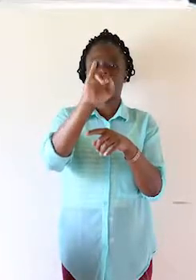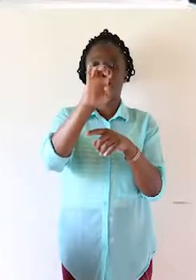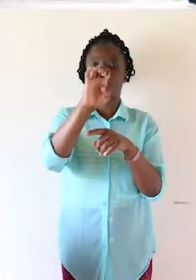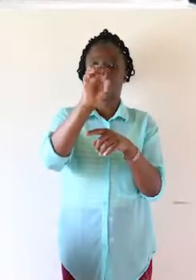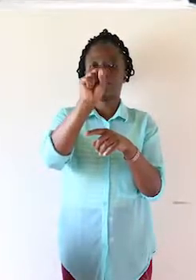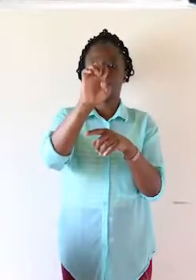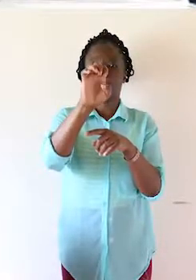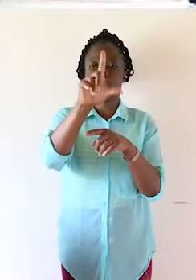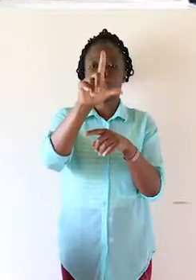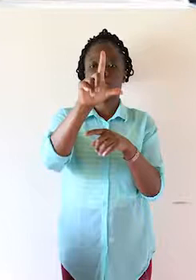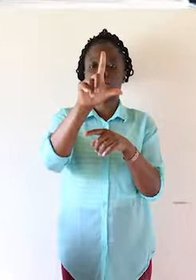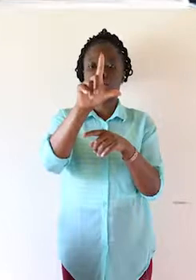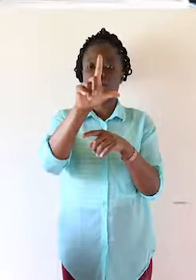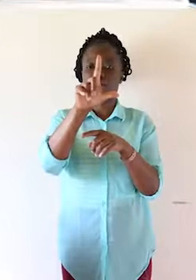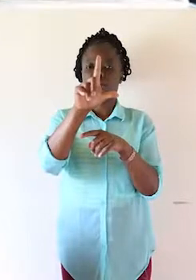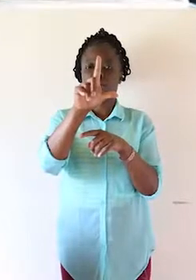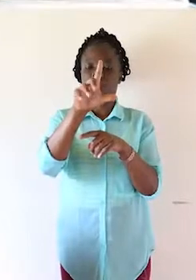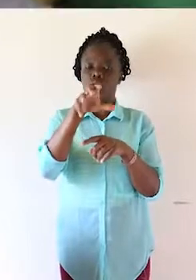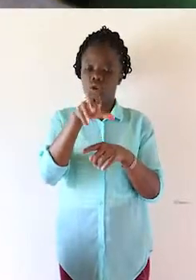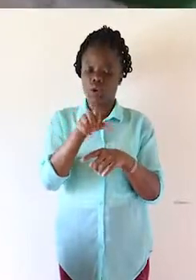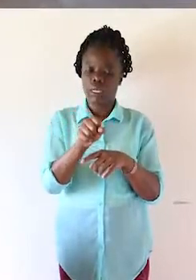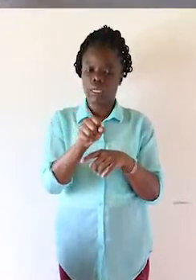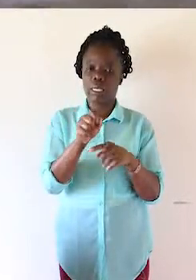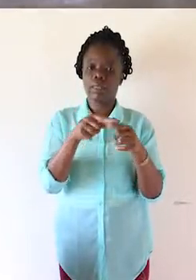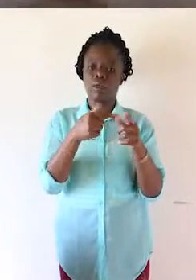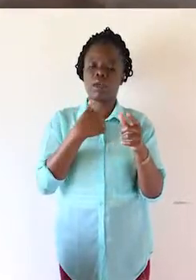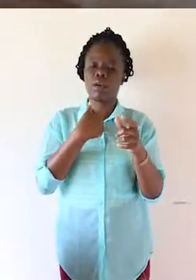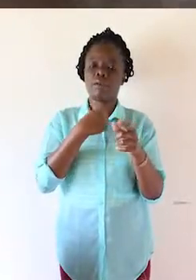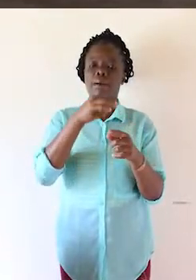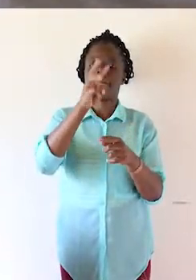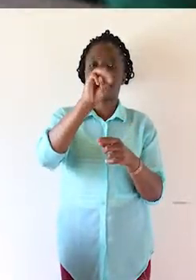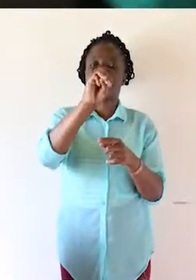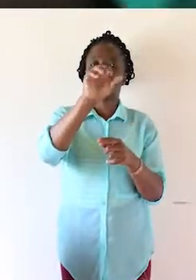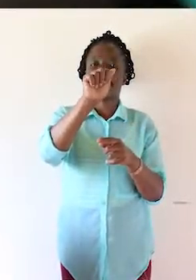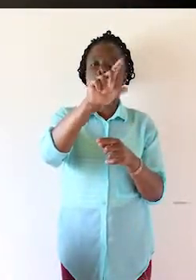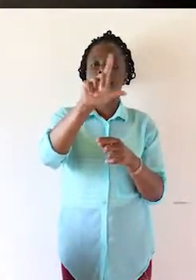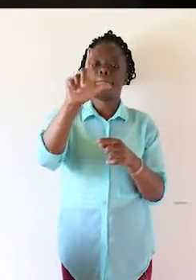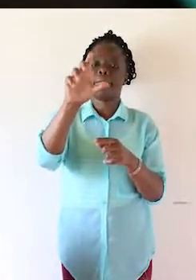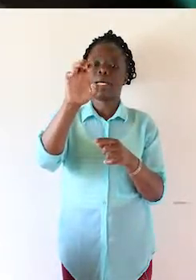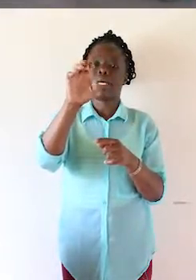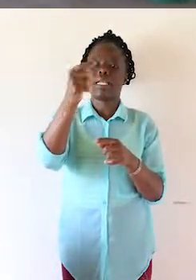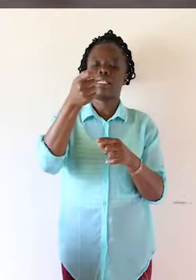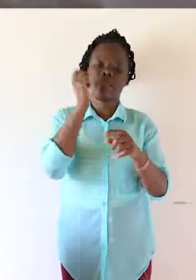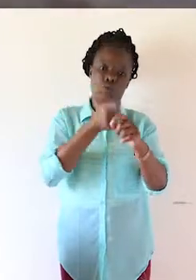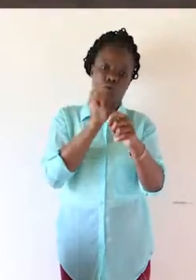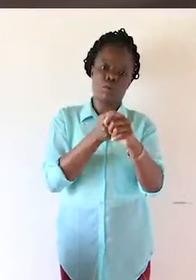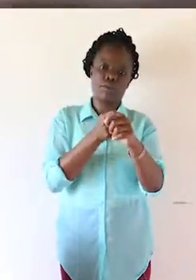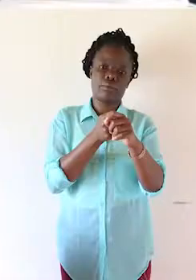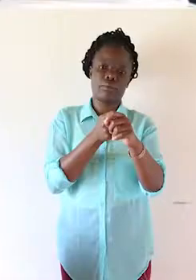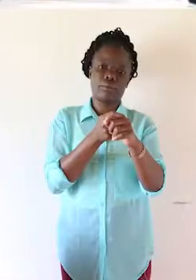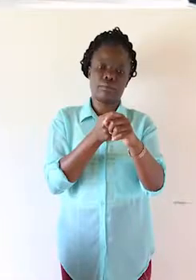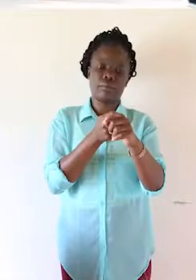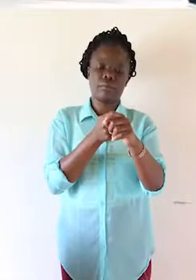chisel. You hold it this side, a chisel, and then a mallet. Then you knock.